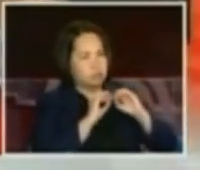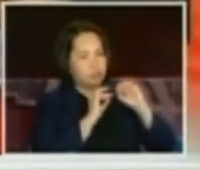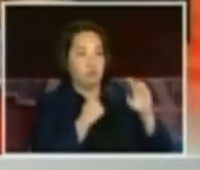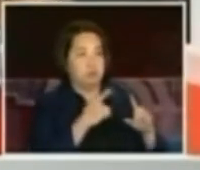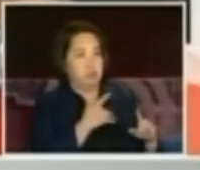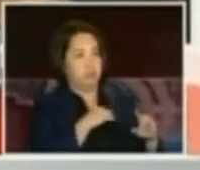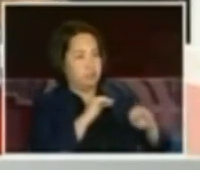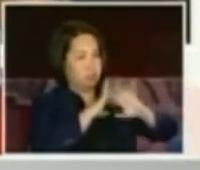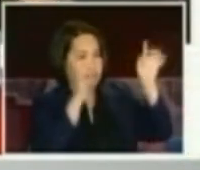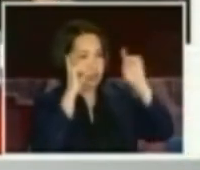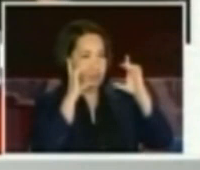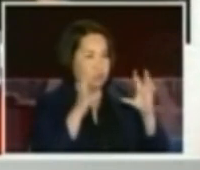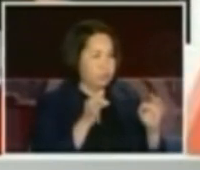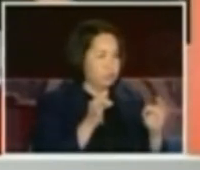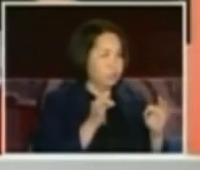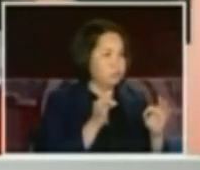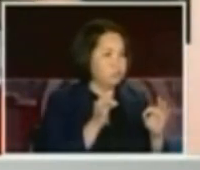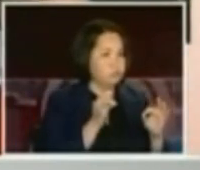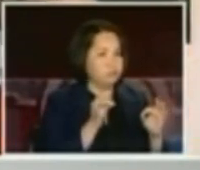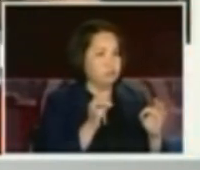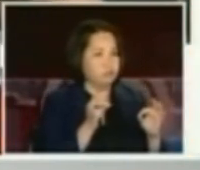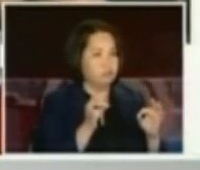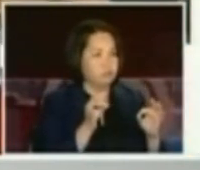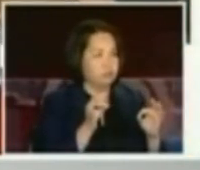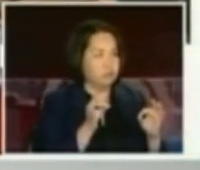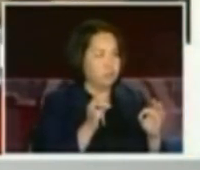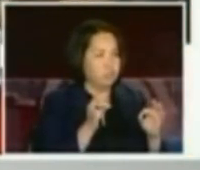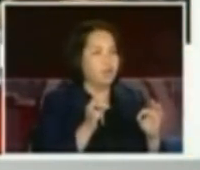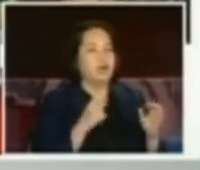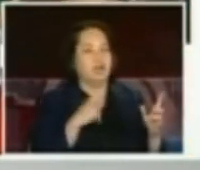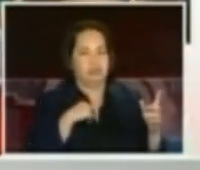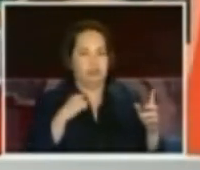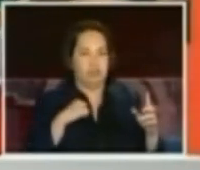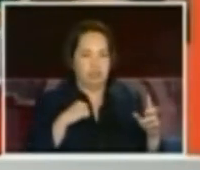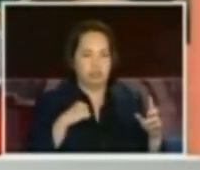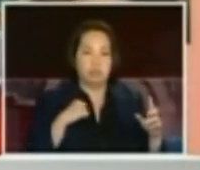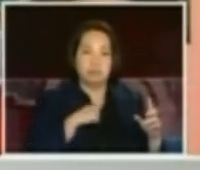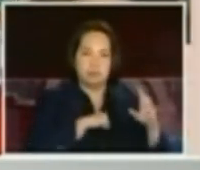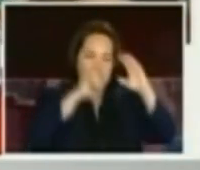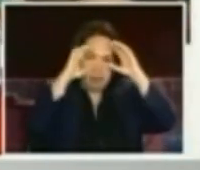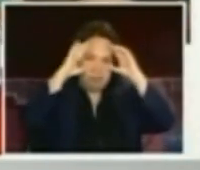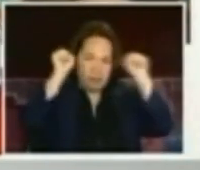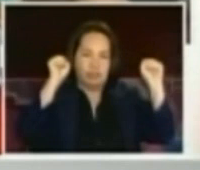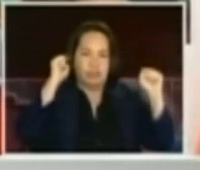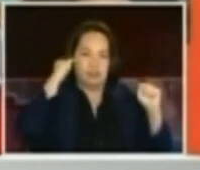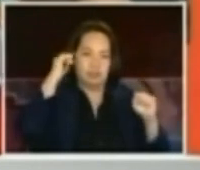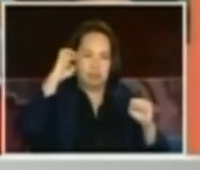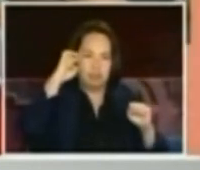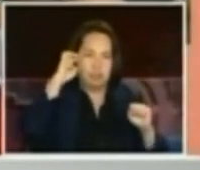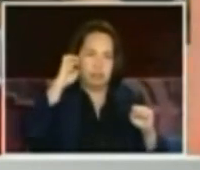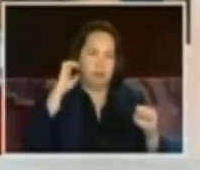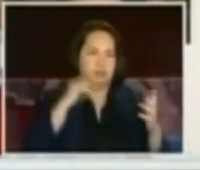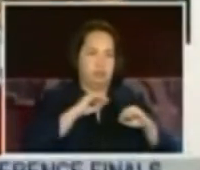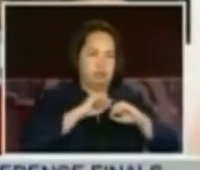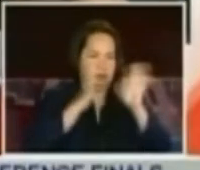decision. He was able to traverse through all the issues that are pertinent to the case, and he